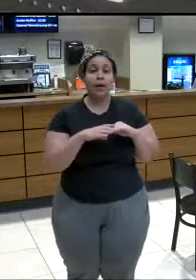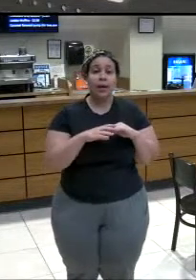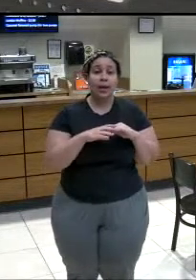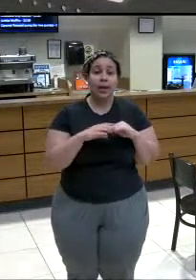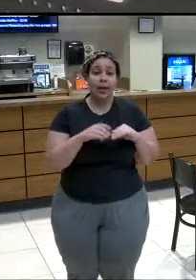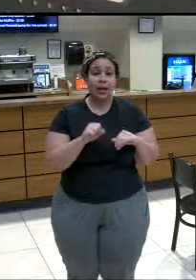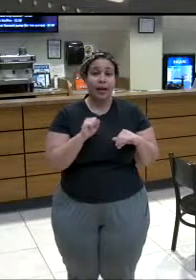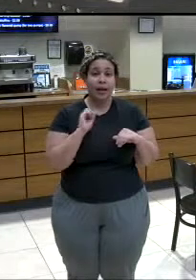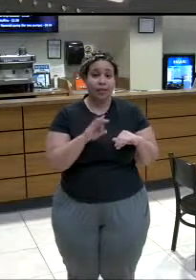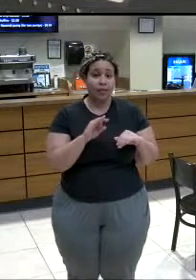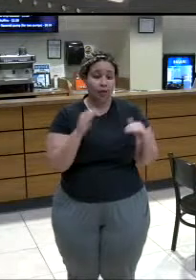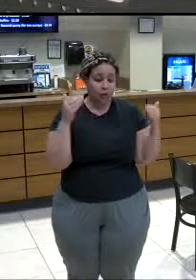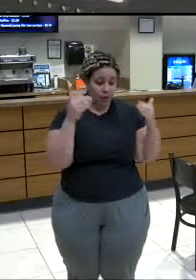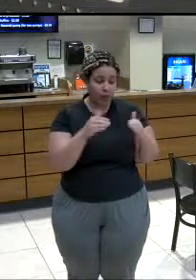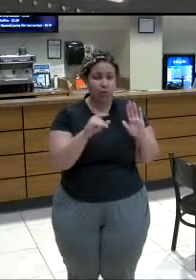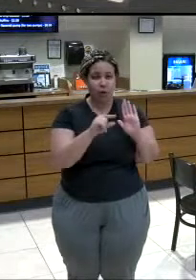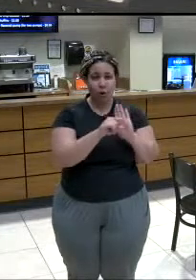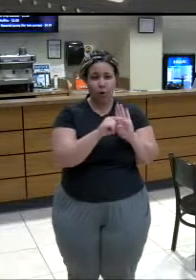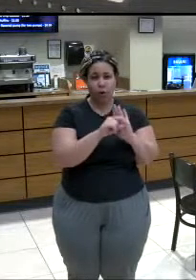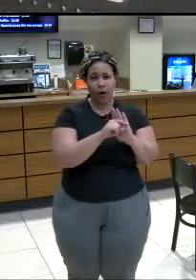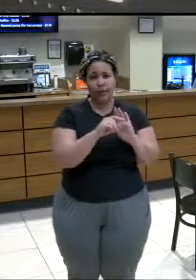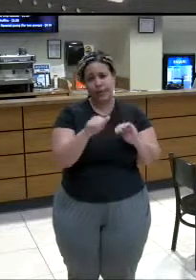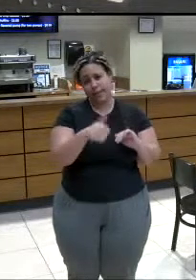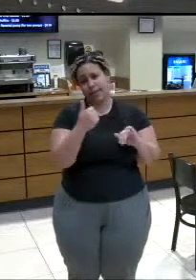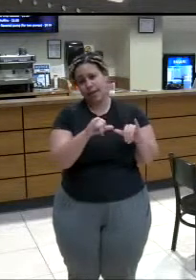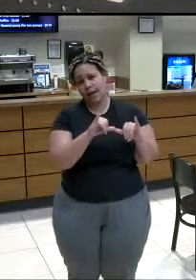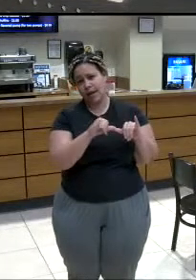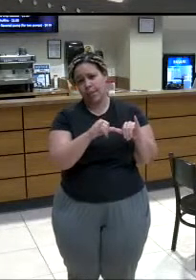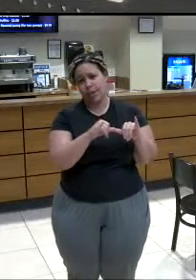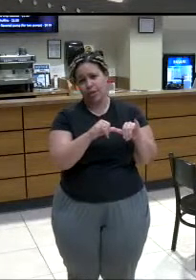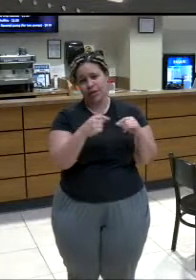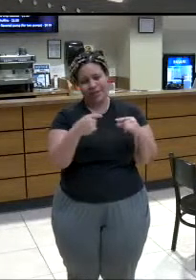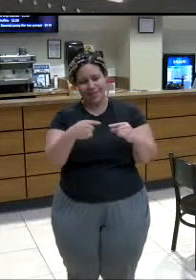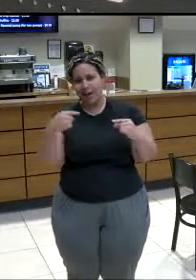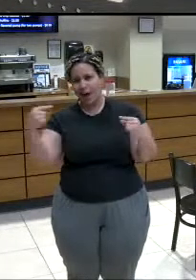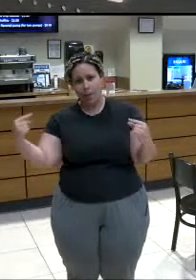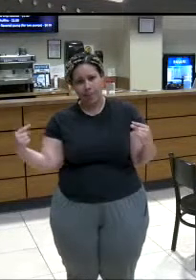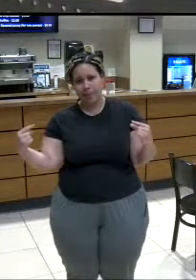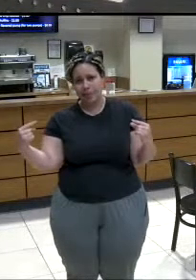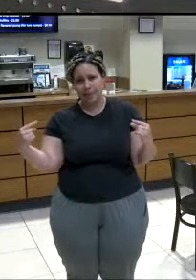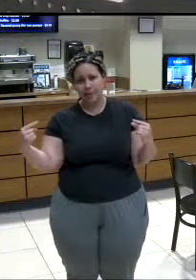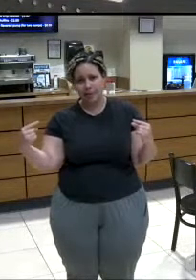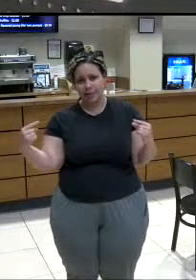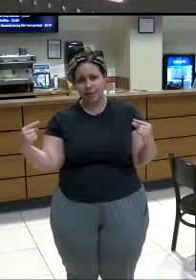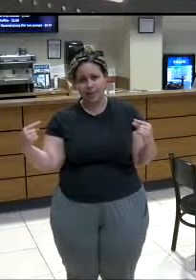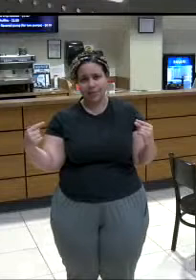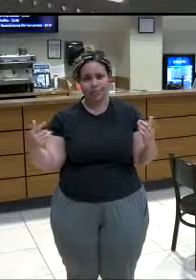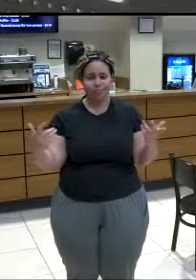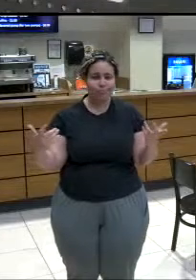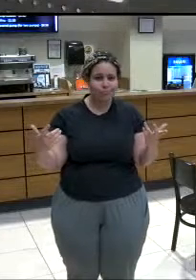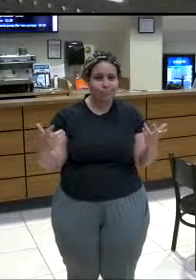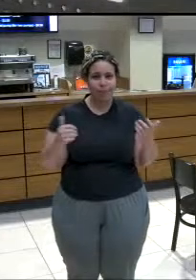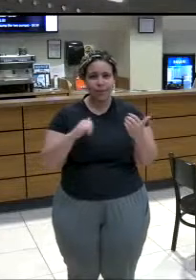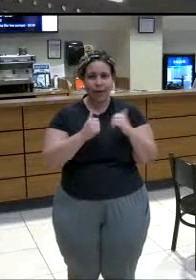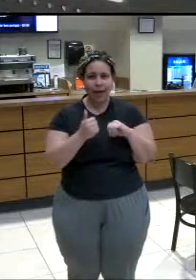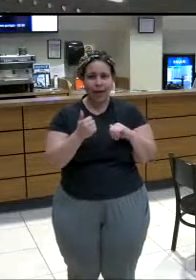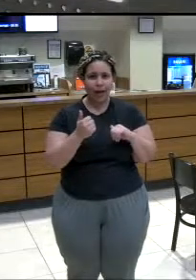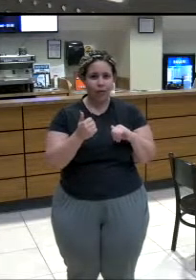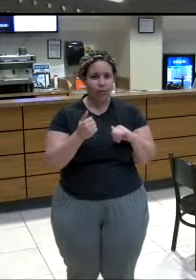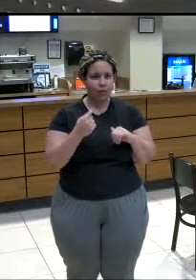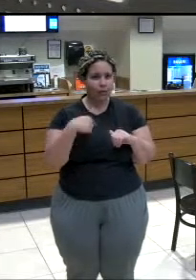would be another measure, that would show something completely opposite of that. And then, so how do we really